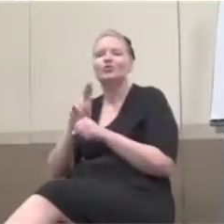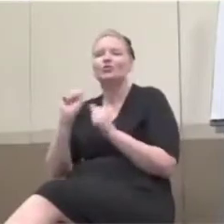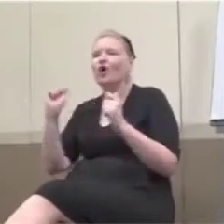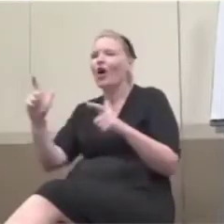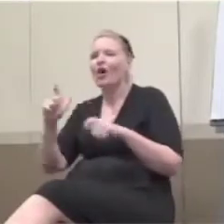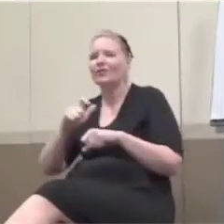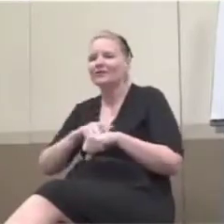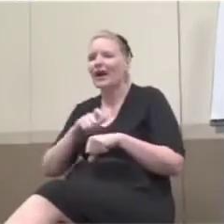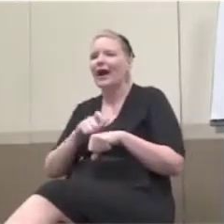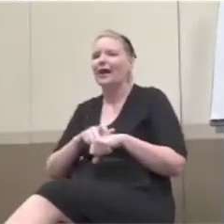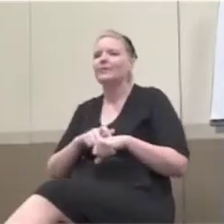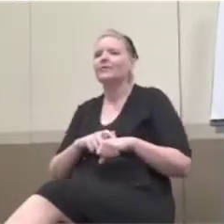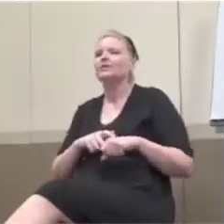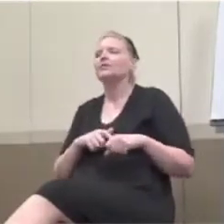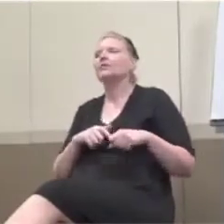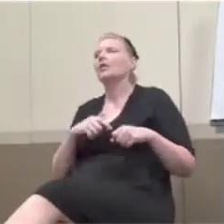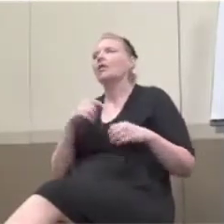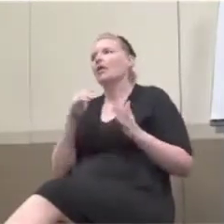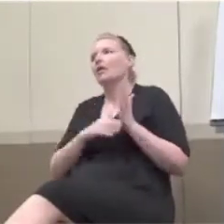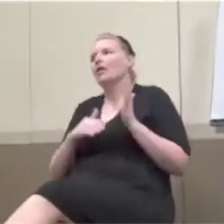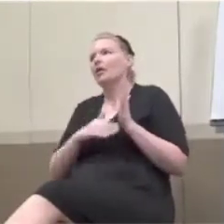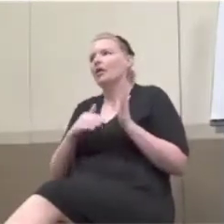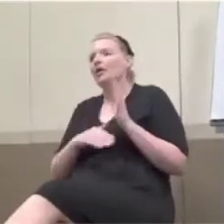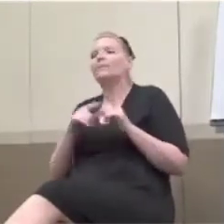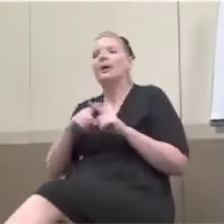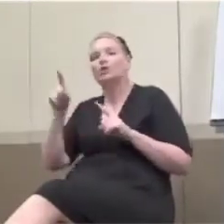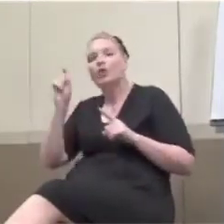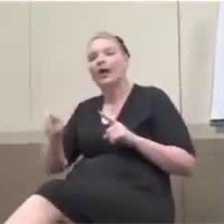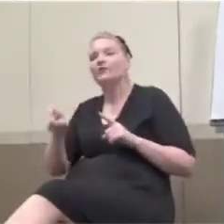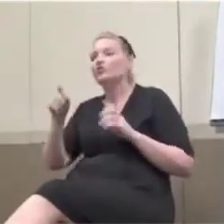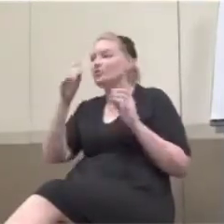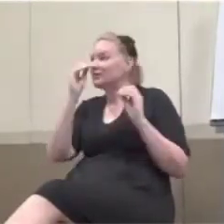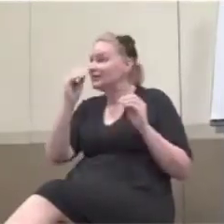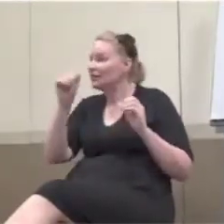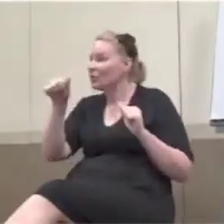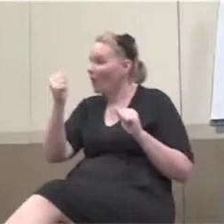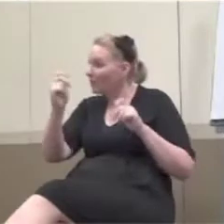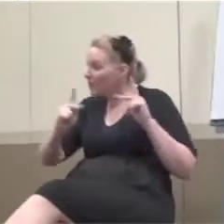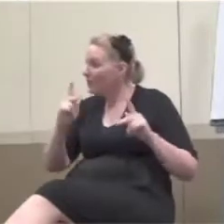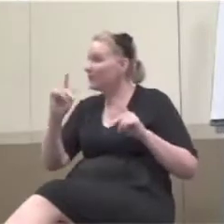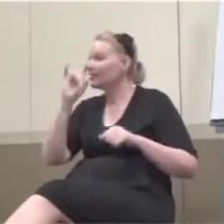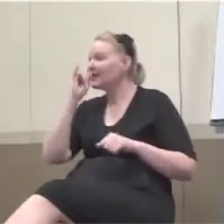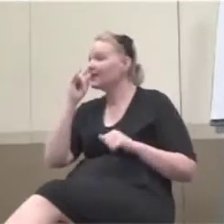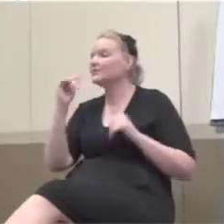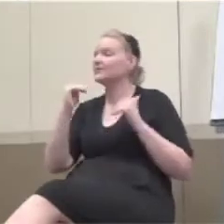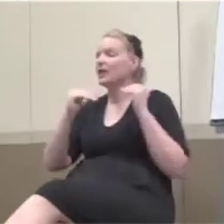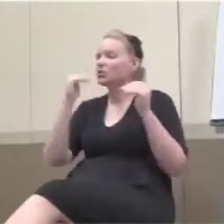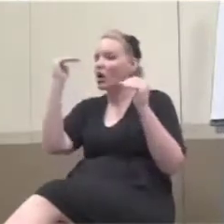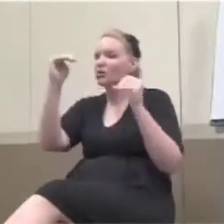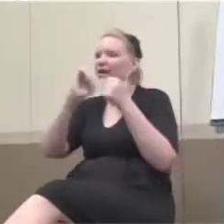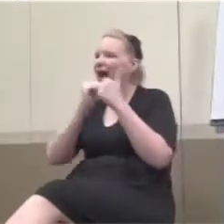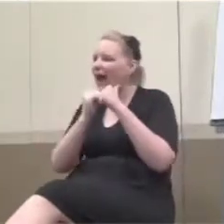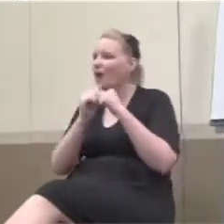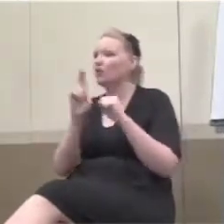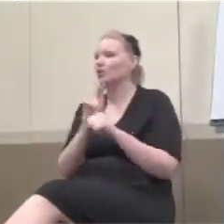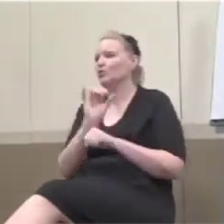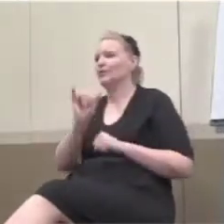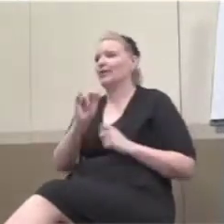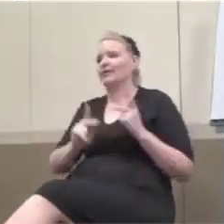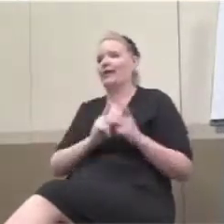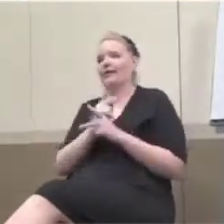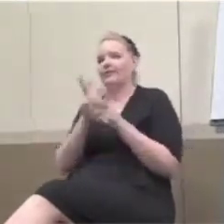the time, ad nauseum. But teaching other people, kids, adults, to use these helps them to have better